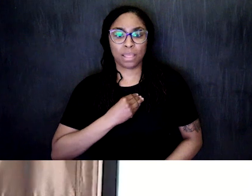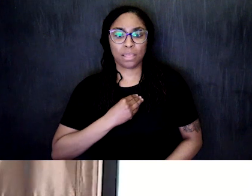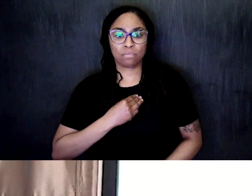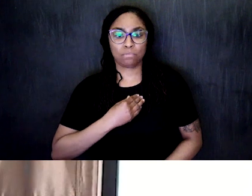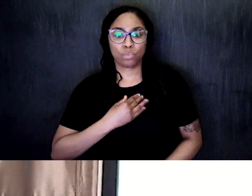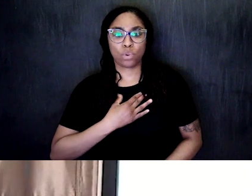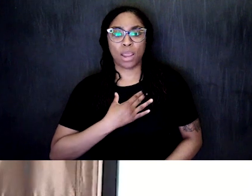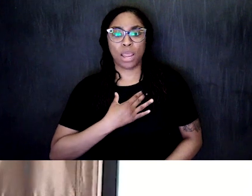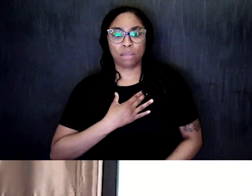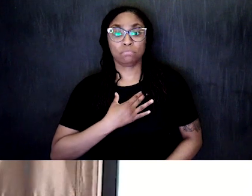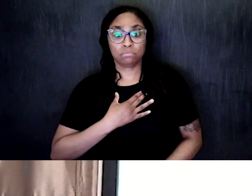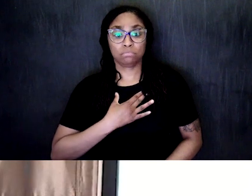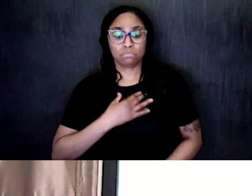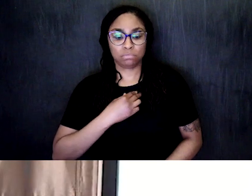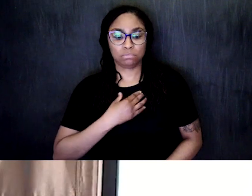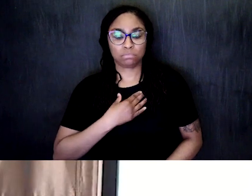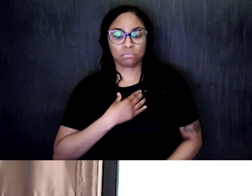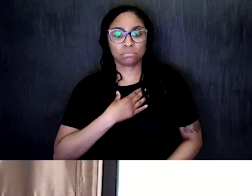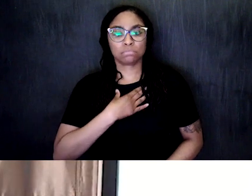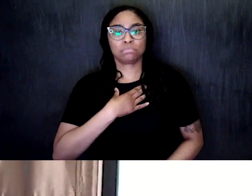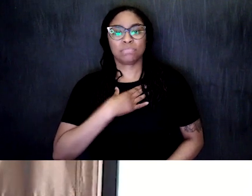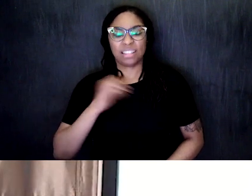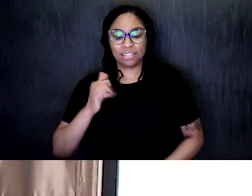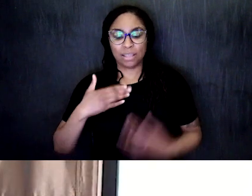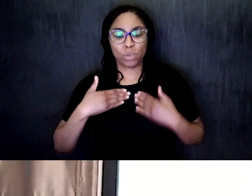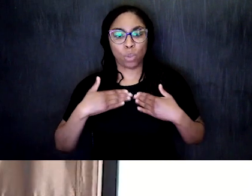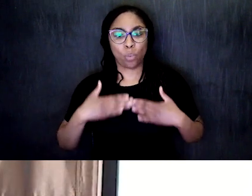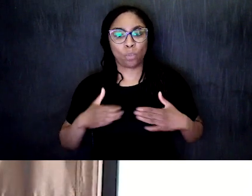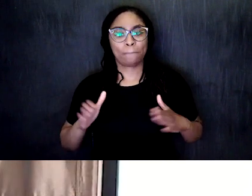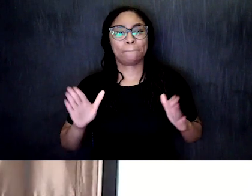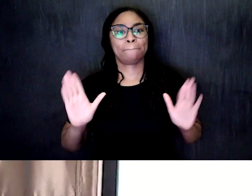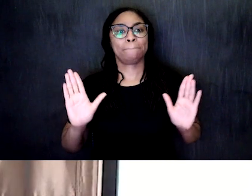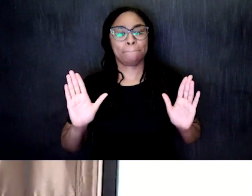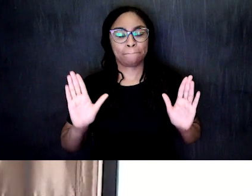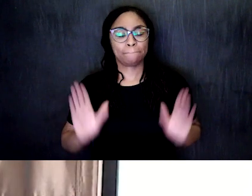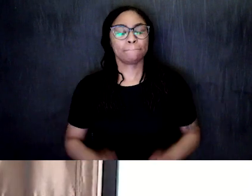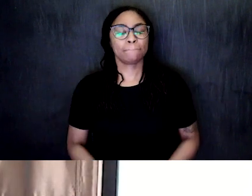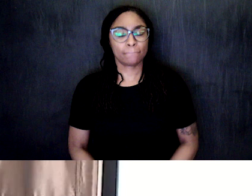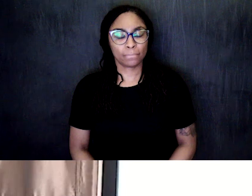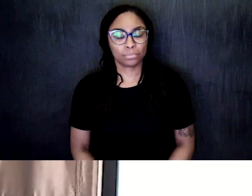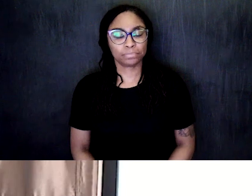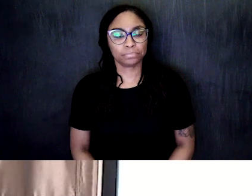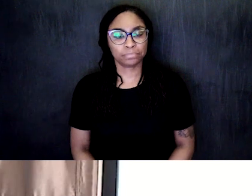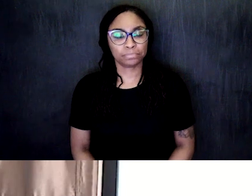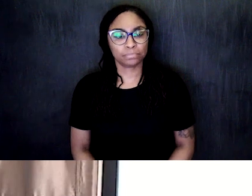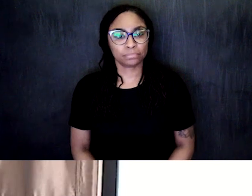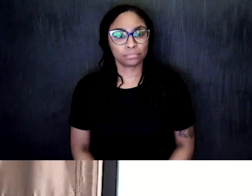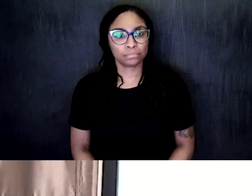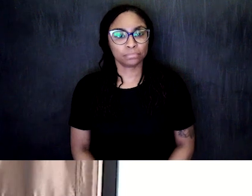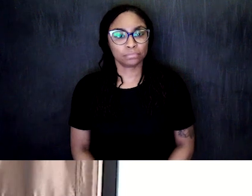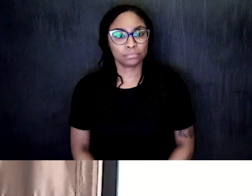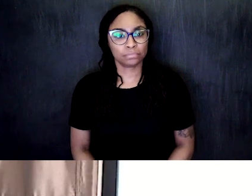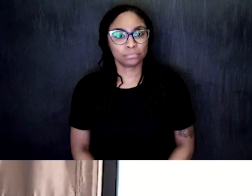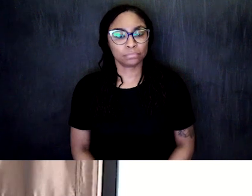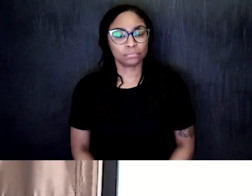first and then spread the collarbone. It's a really nice opening for the chest.